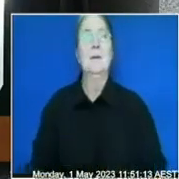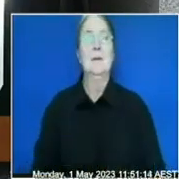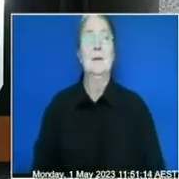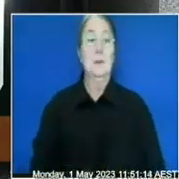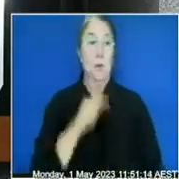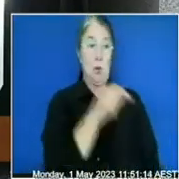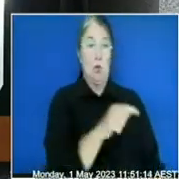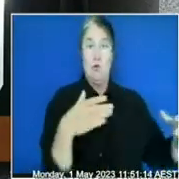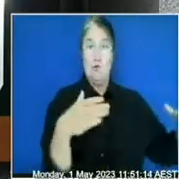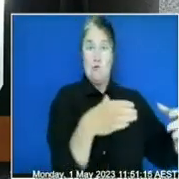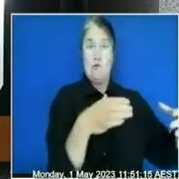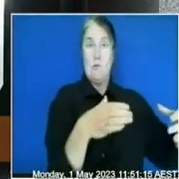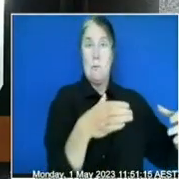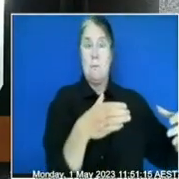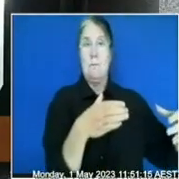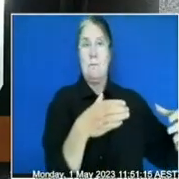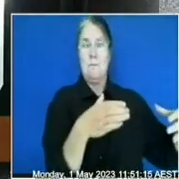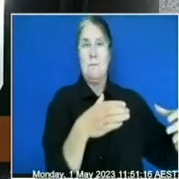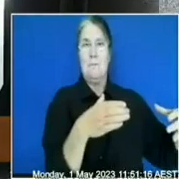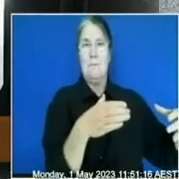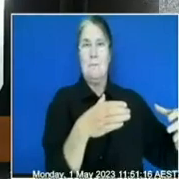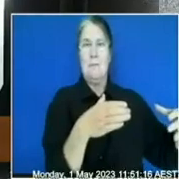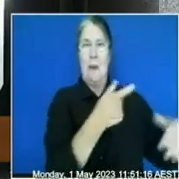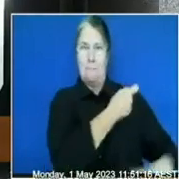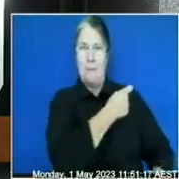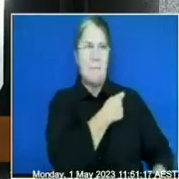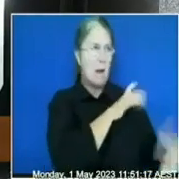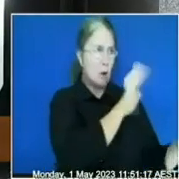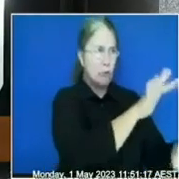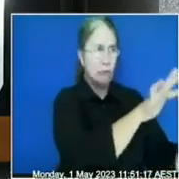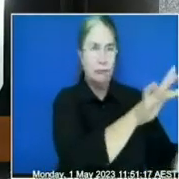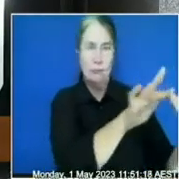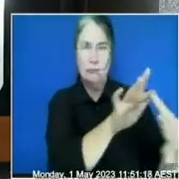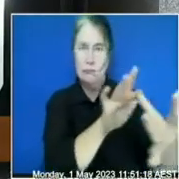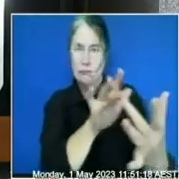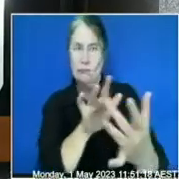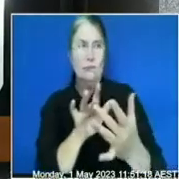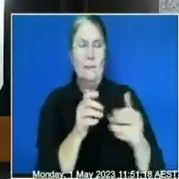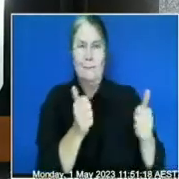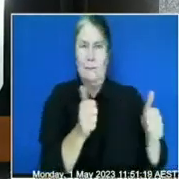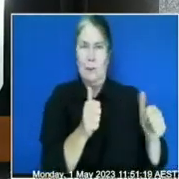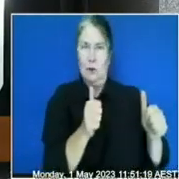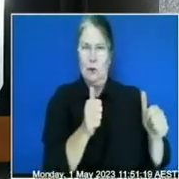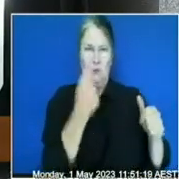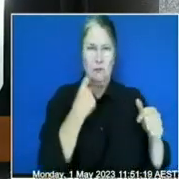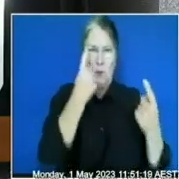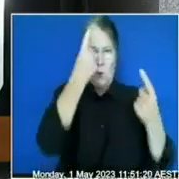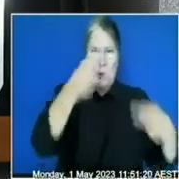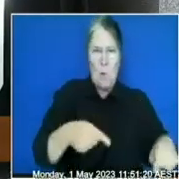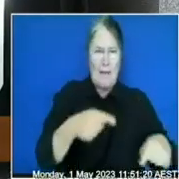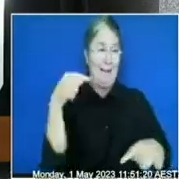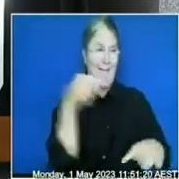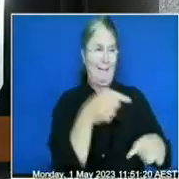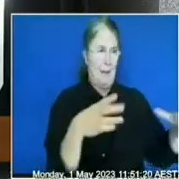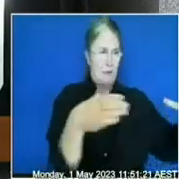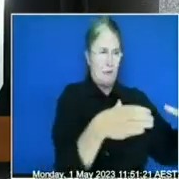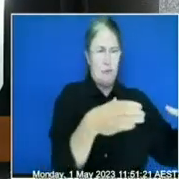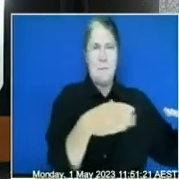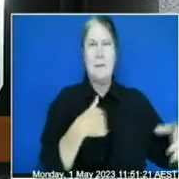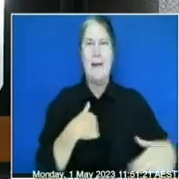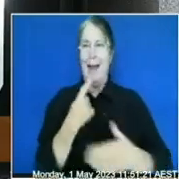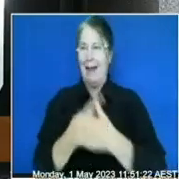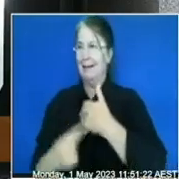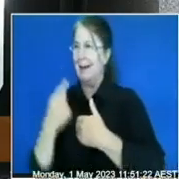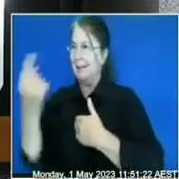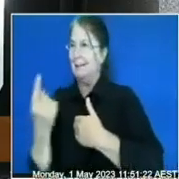between that group and the independent oversight committee that will look at the initial stand up. Can I ask that you send Yoorrook a copy of